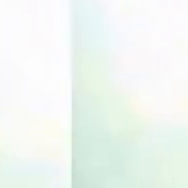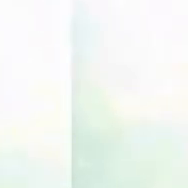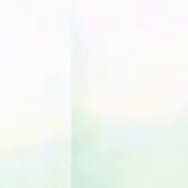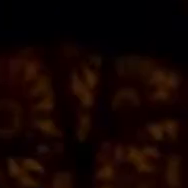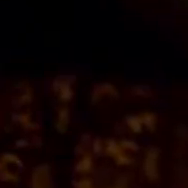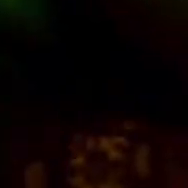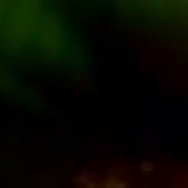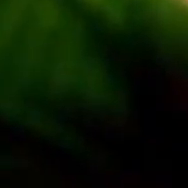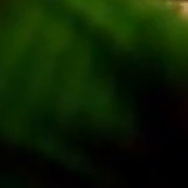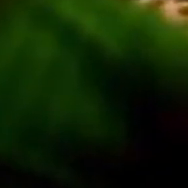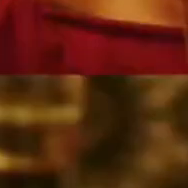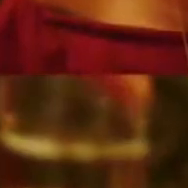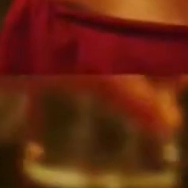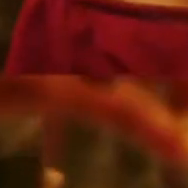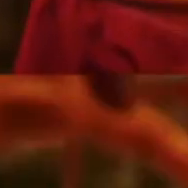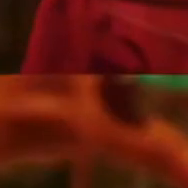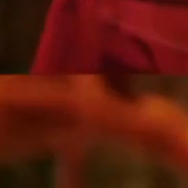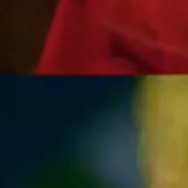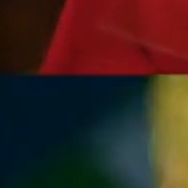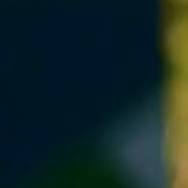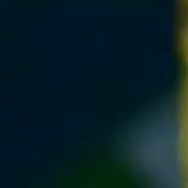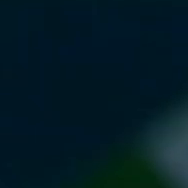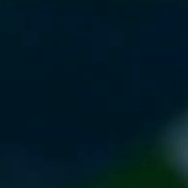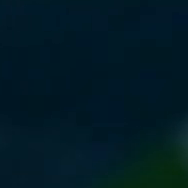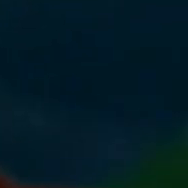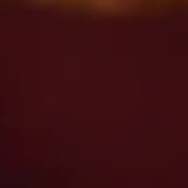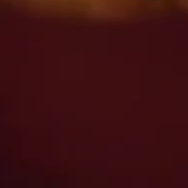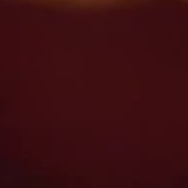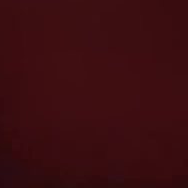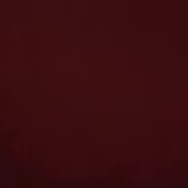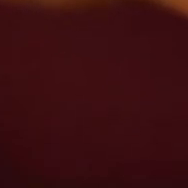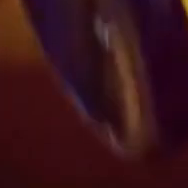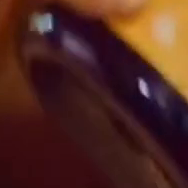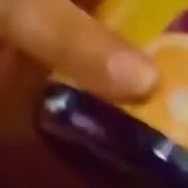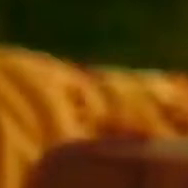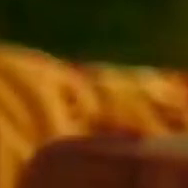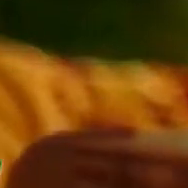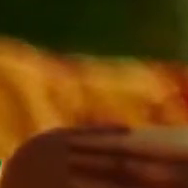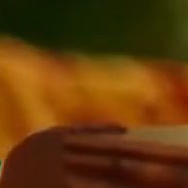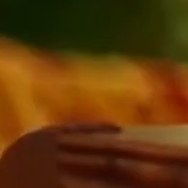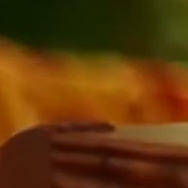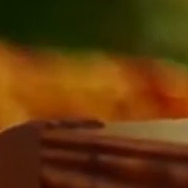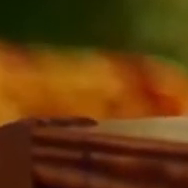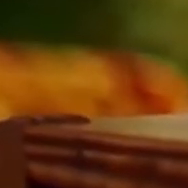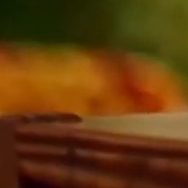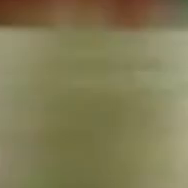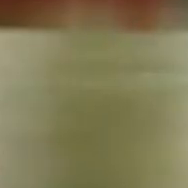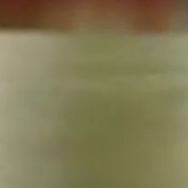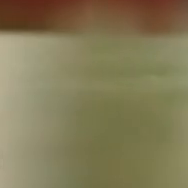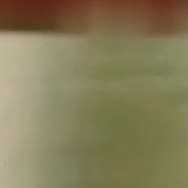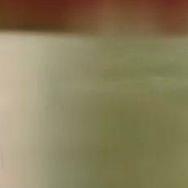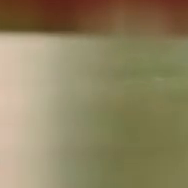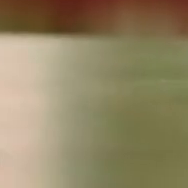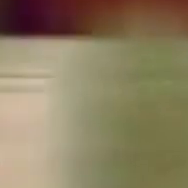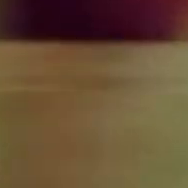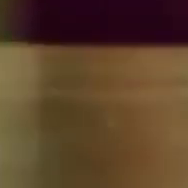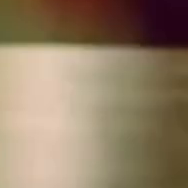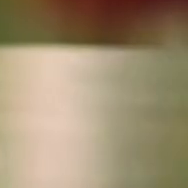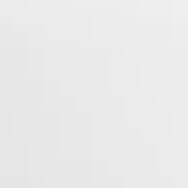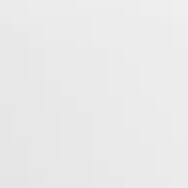You'll own every minute of it. Discover how you can age vibrantly with